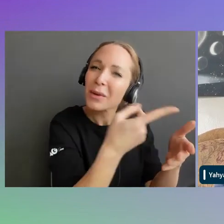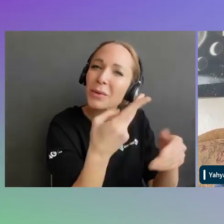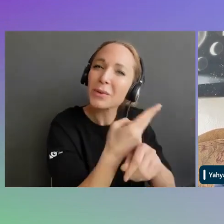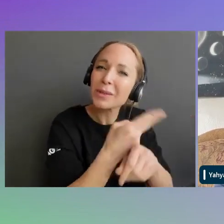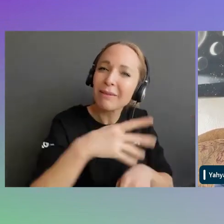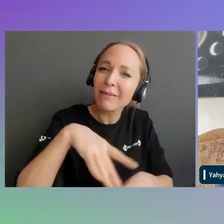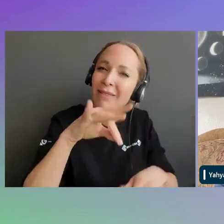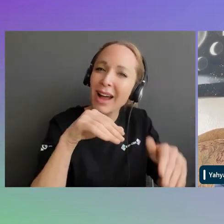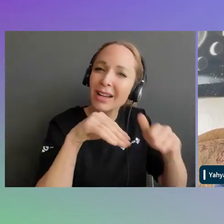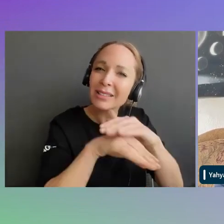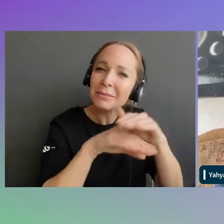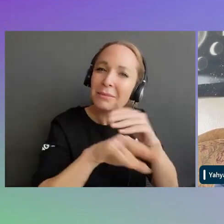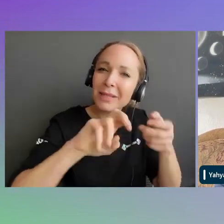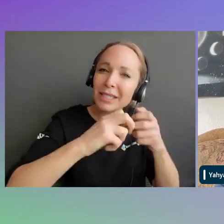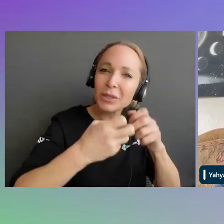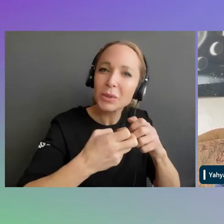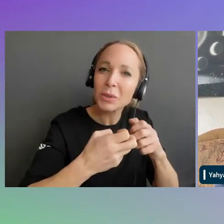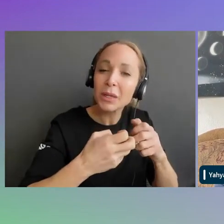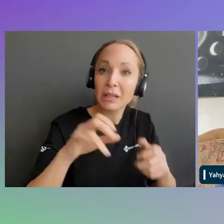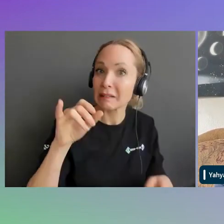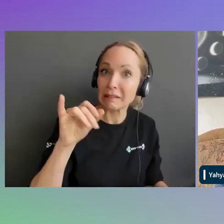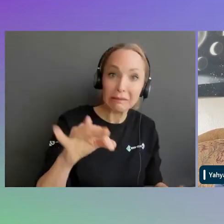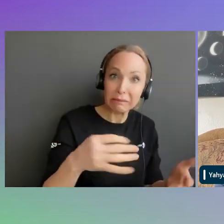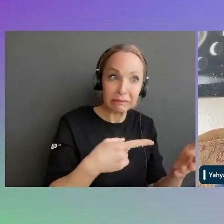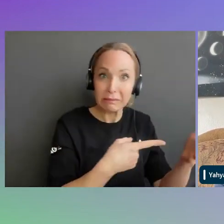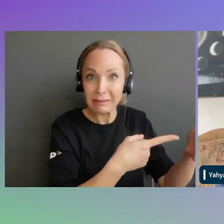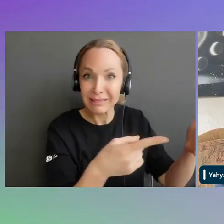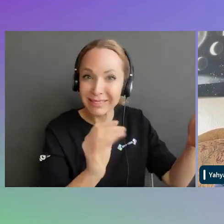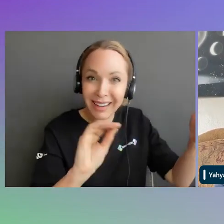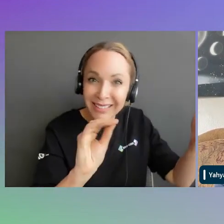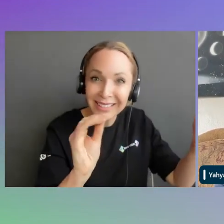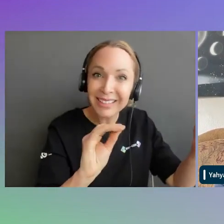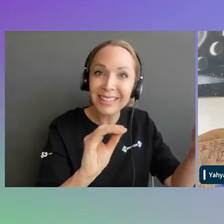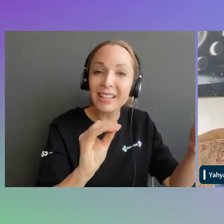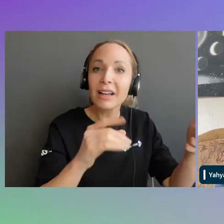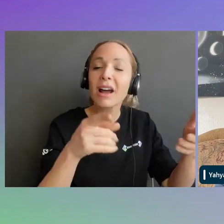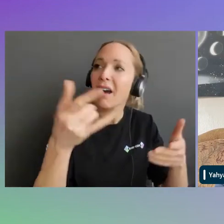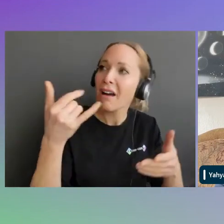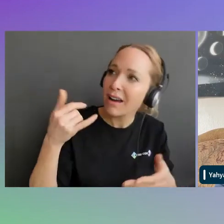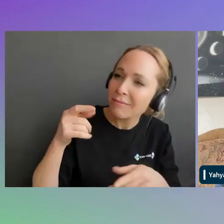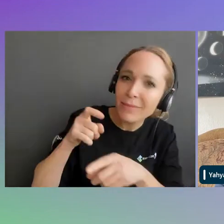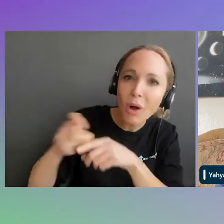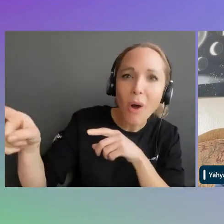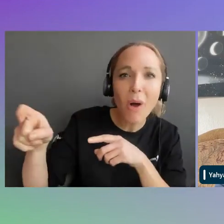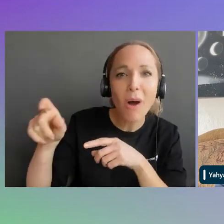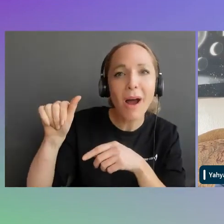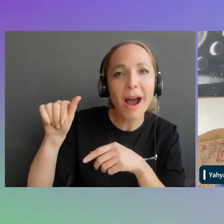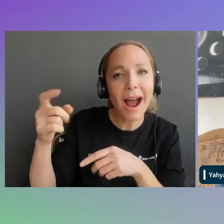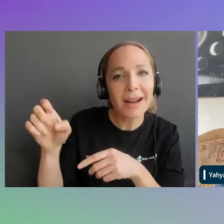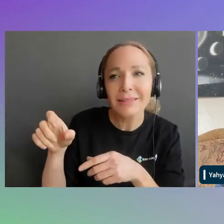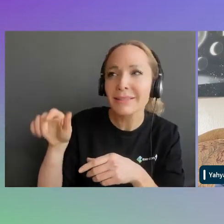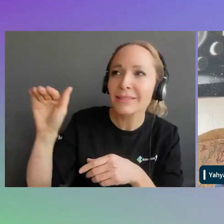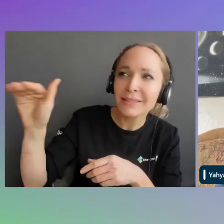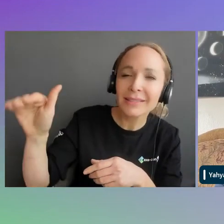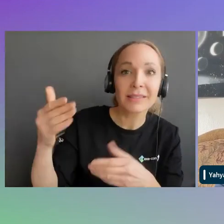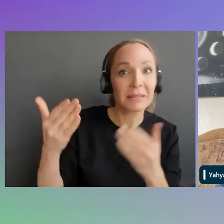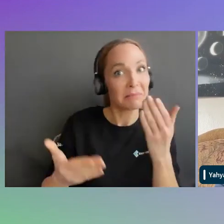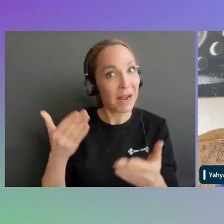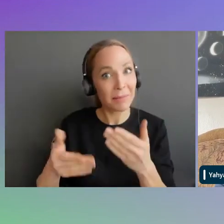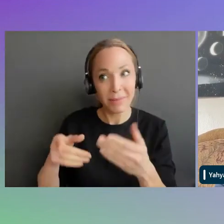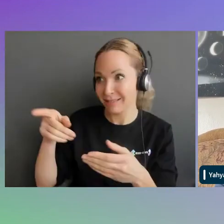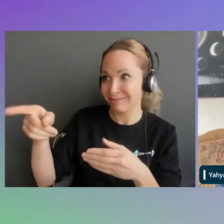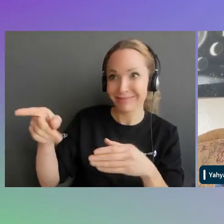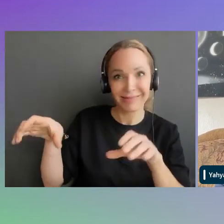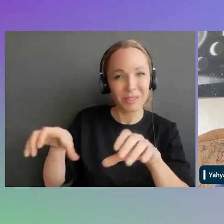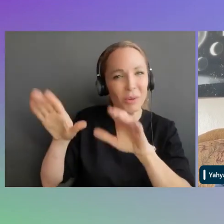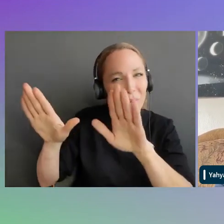that maybe just call Axe, right? So maybe they're doing a great job of functionally testing those the components in the library that you're using, but